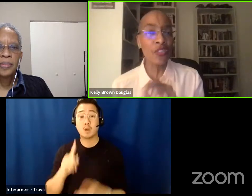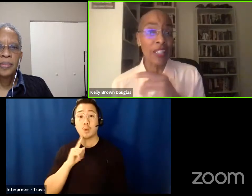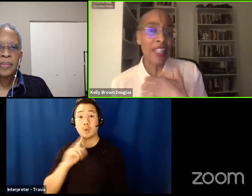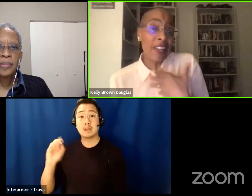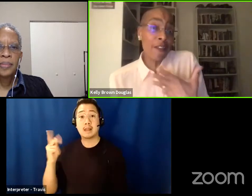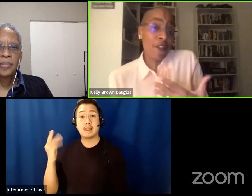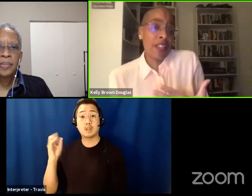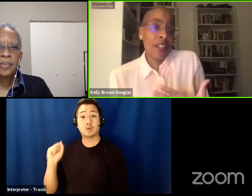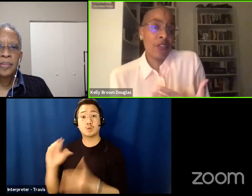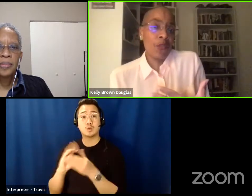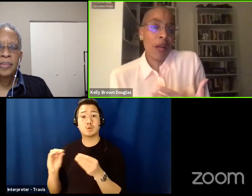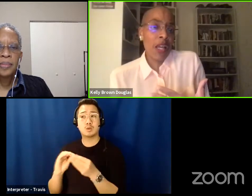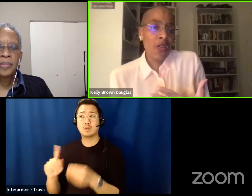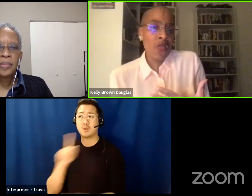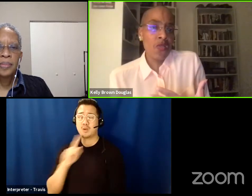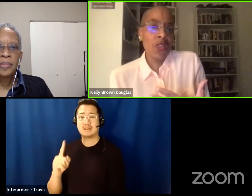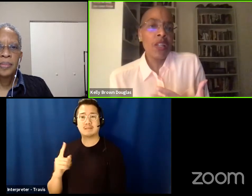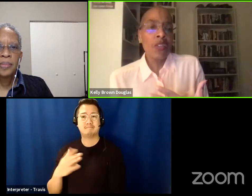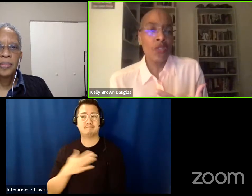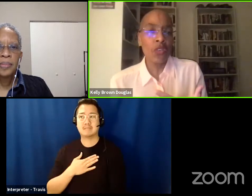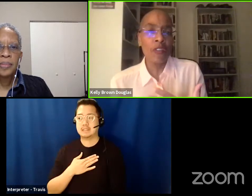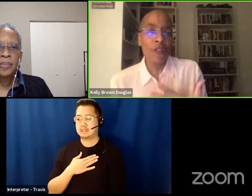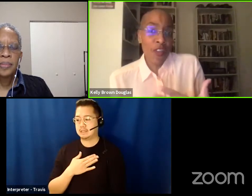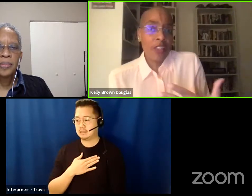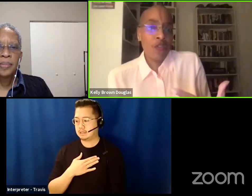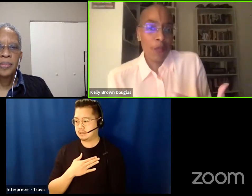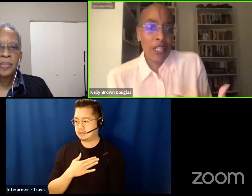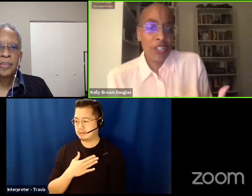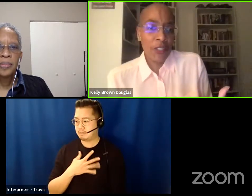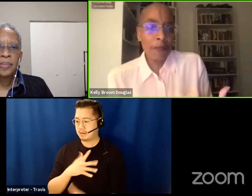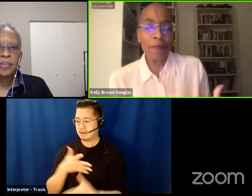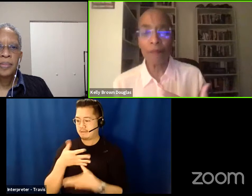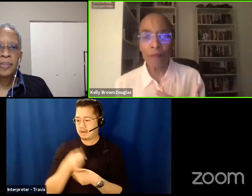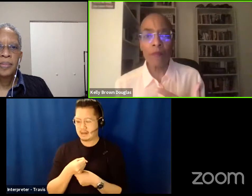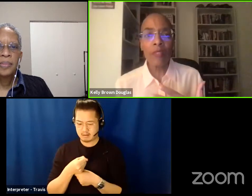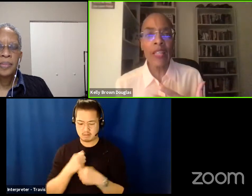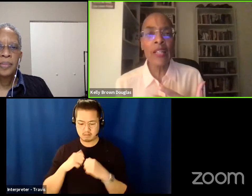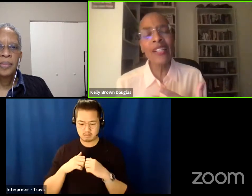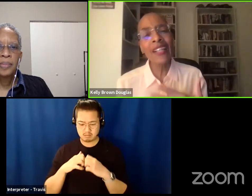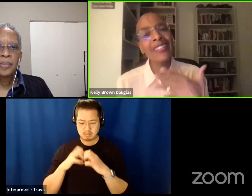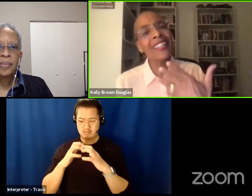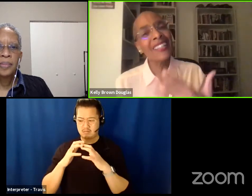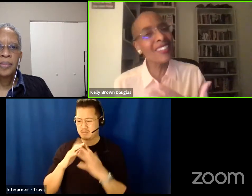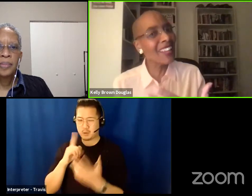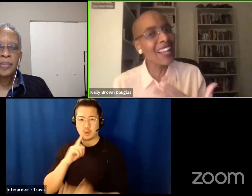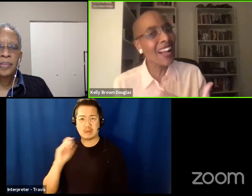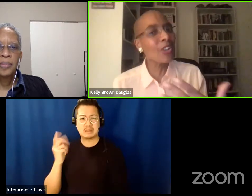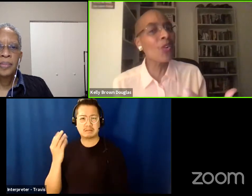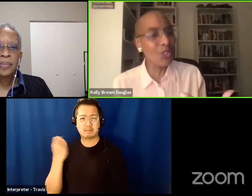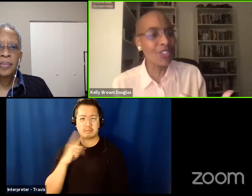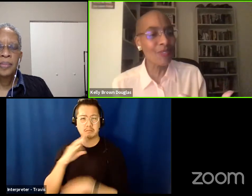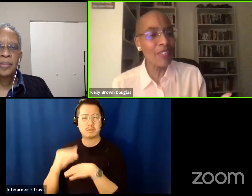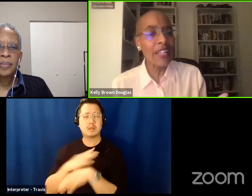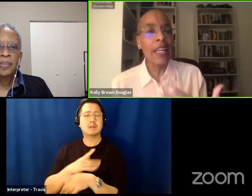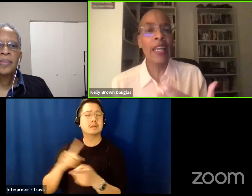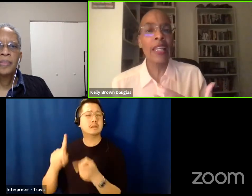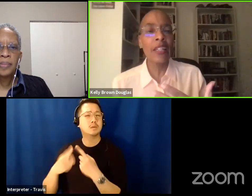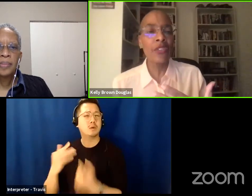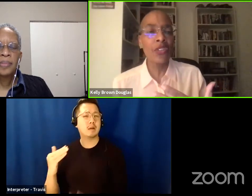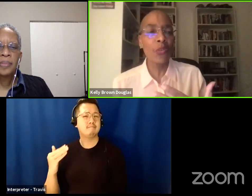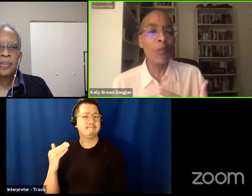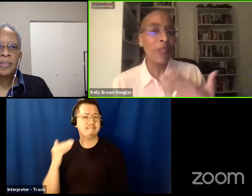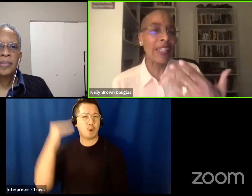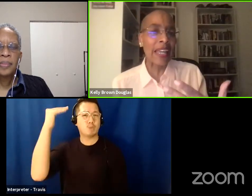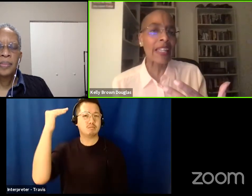any significance to my own sort of faith formation until I got older.